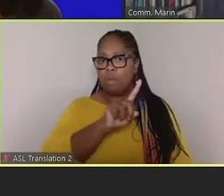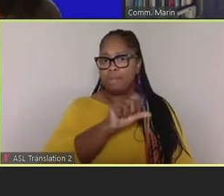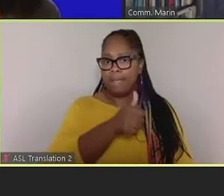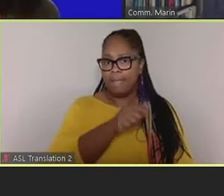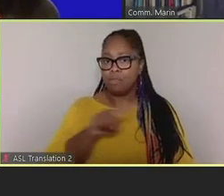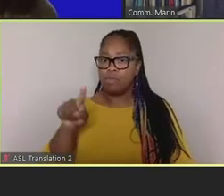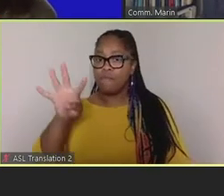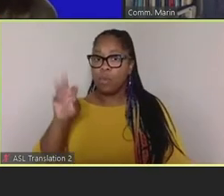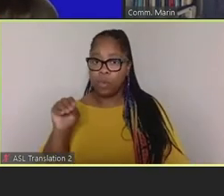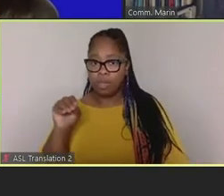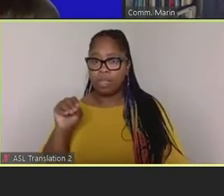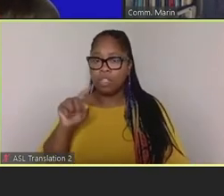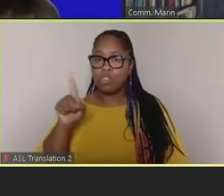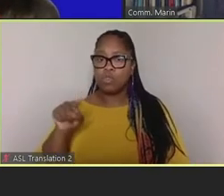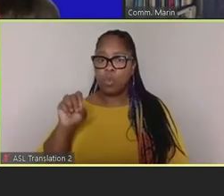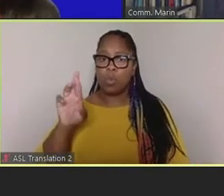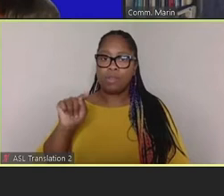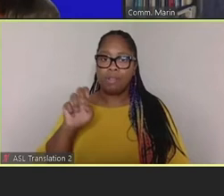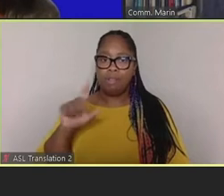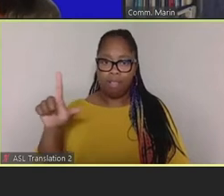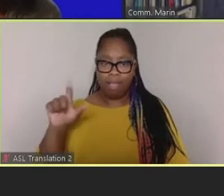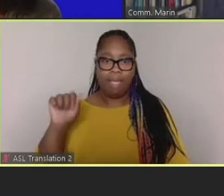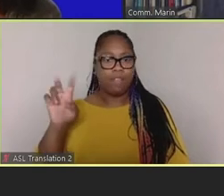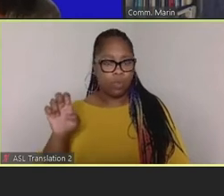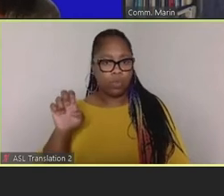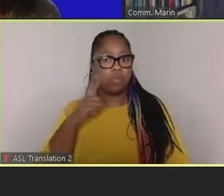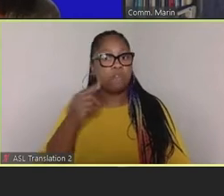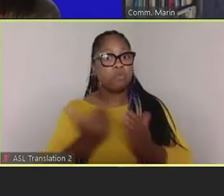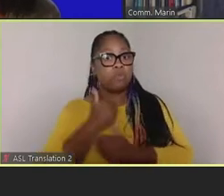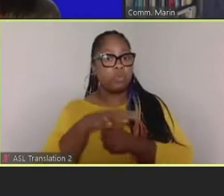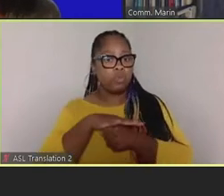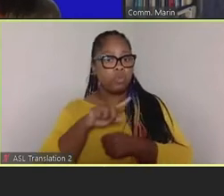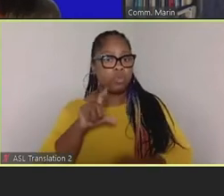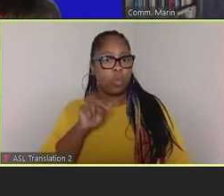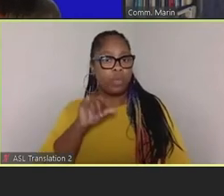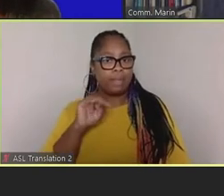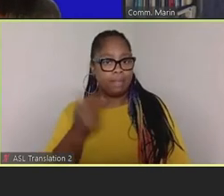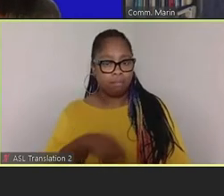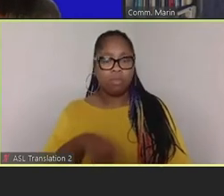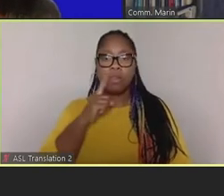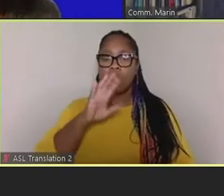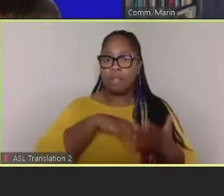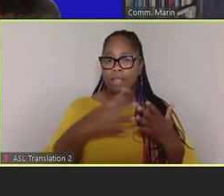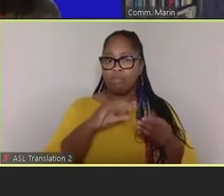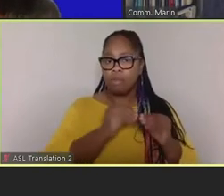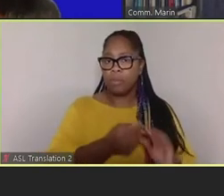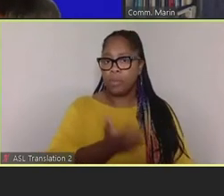40 Sawtelle Avenue rezoning. For favorable reports on calendar numbers 3 and